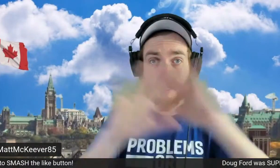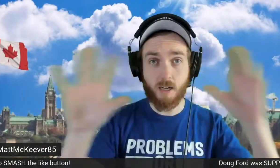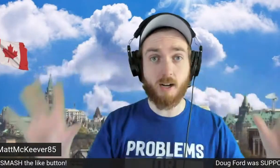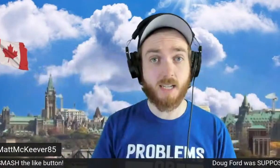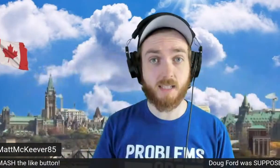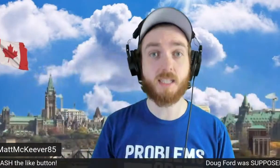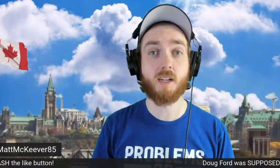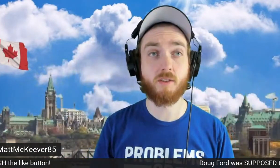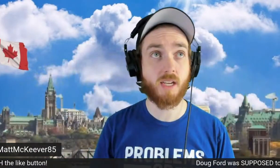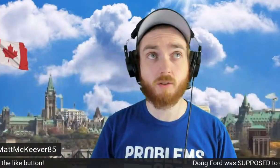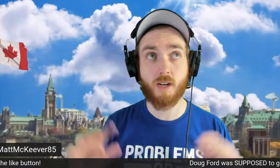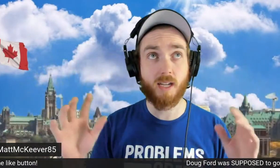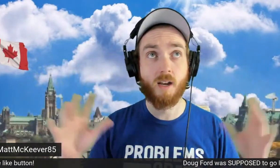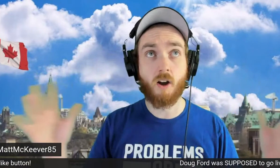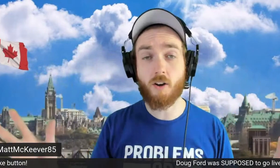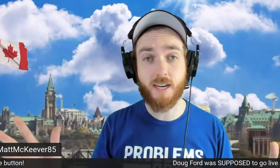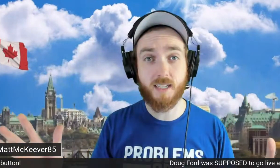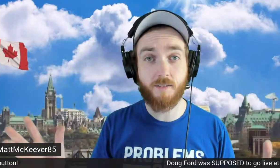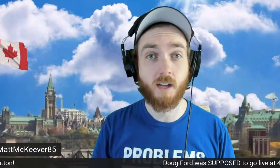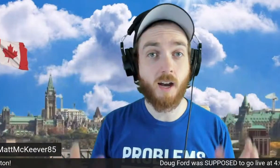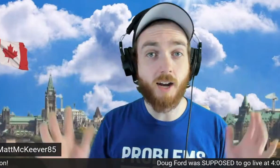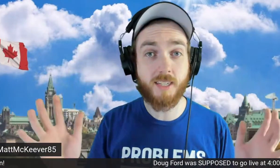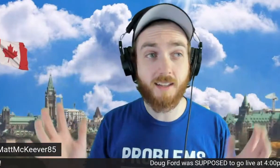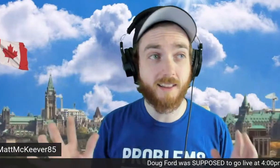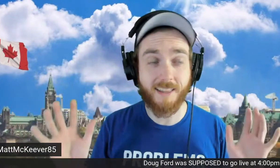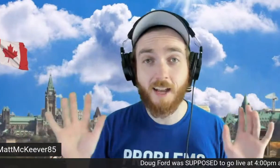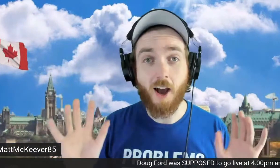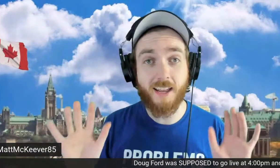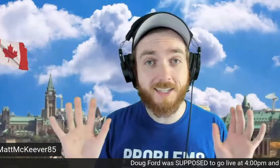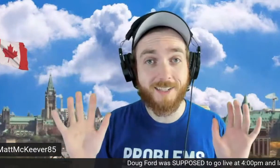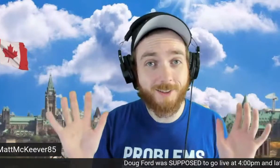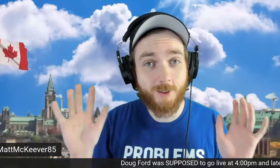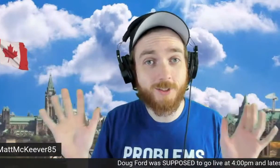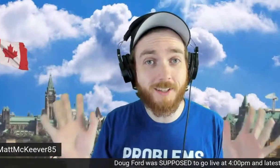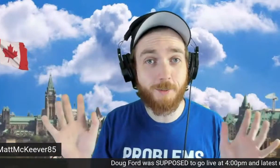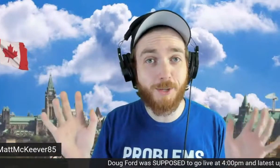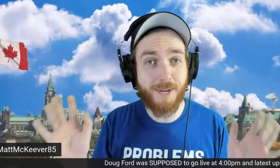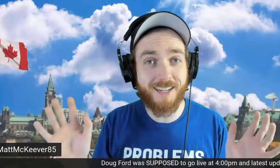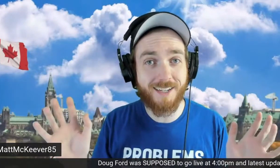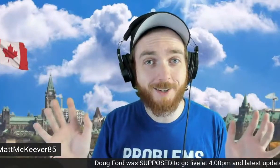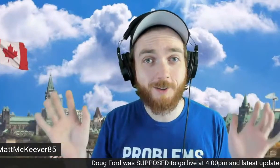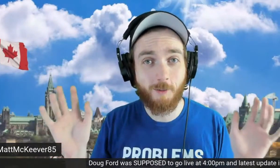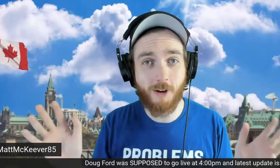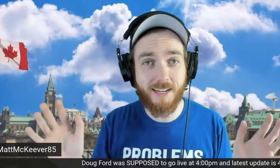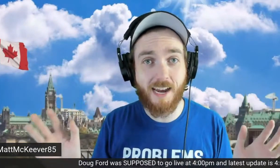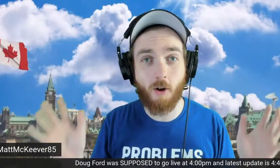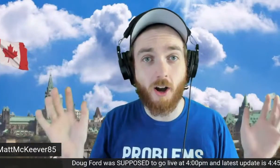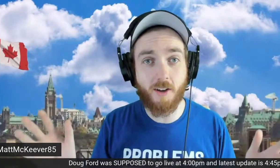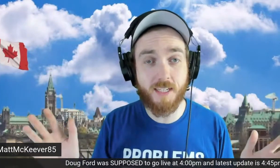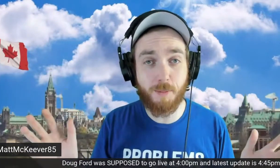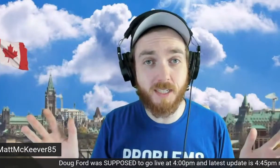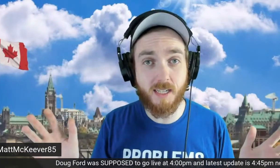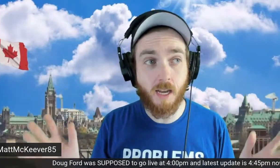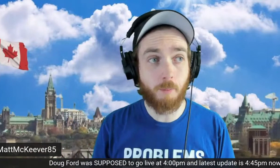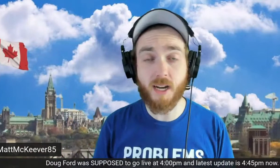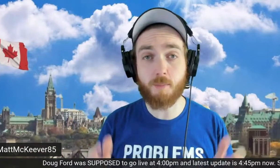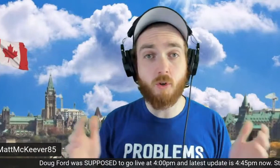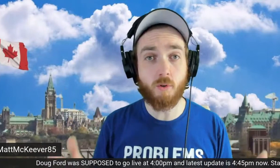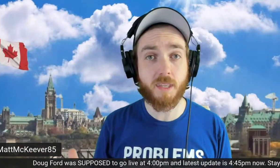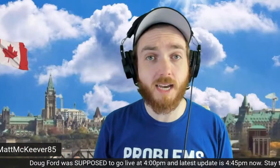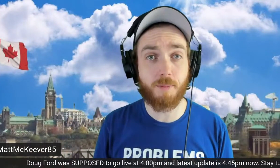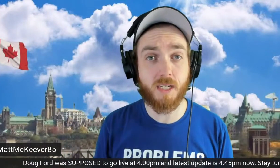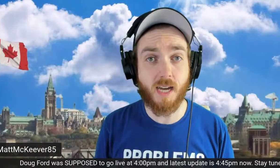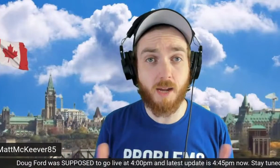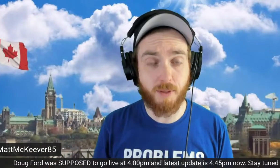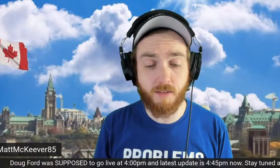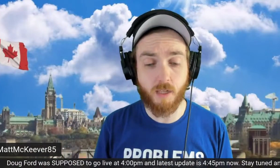create the content here. They create all that stuff. Understand, like, I actually lose a little bit of money right now on this business, but I'm cool